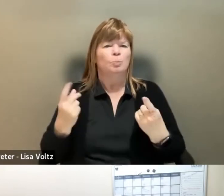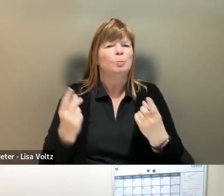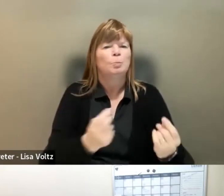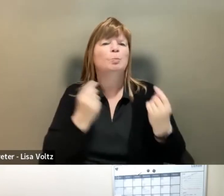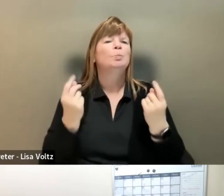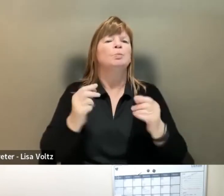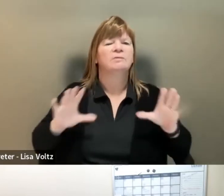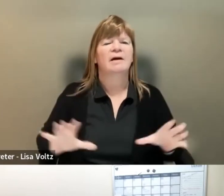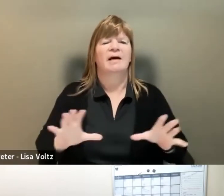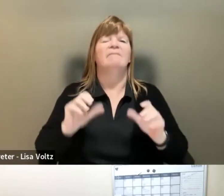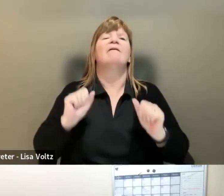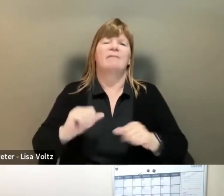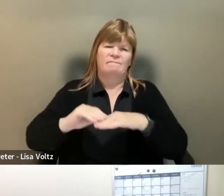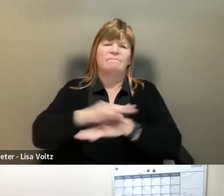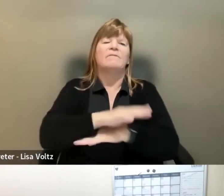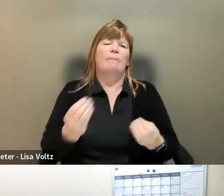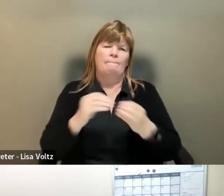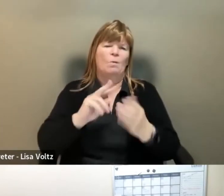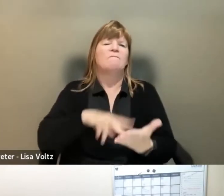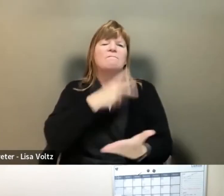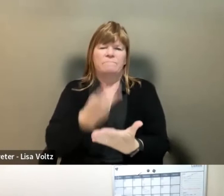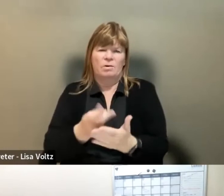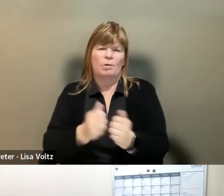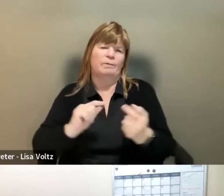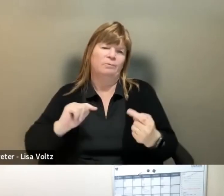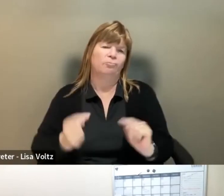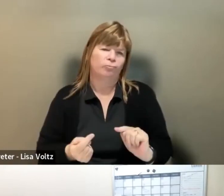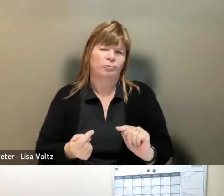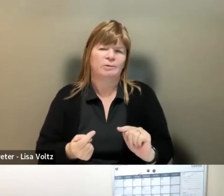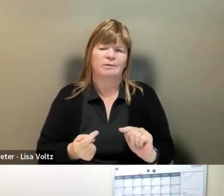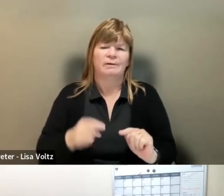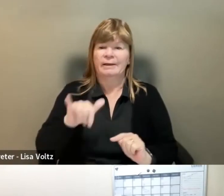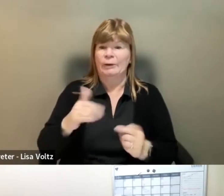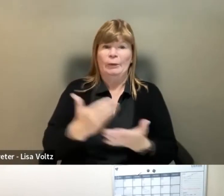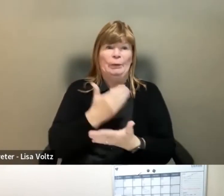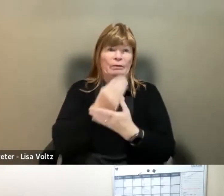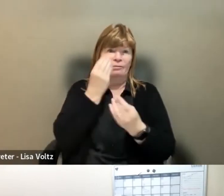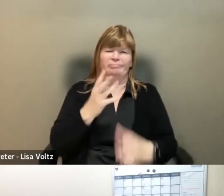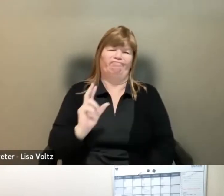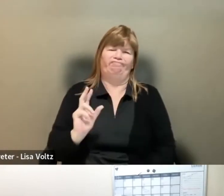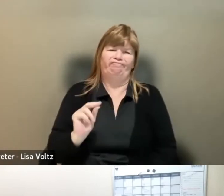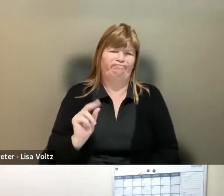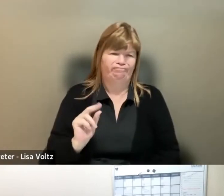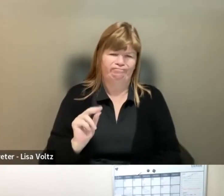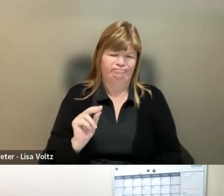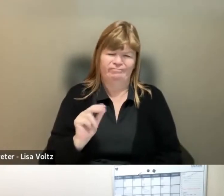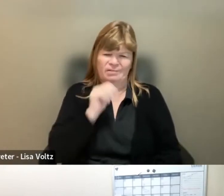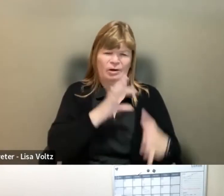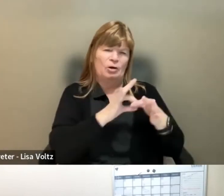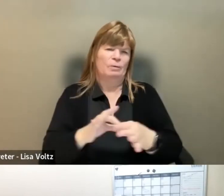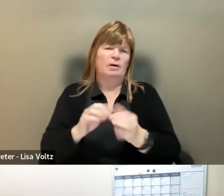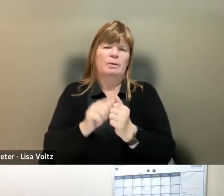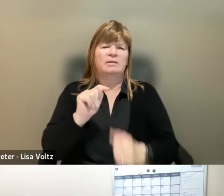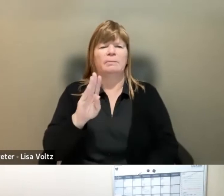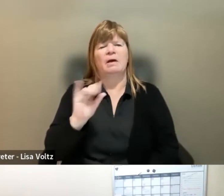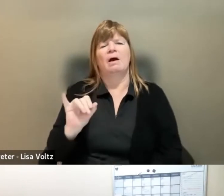can contribute to more falls with injury. So this is not new information in the arena of TBIs, but